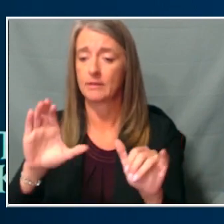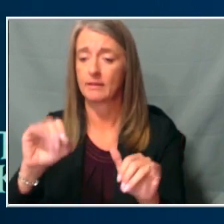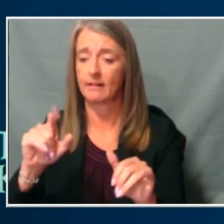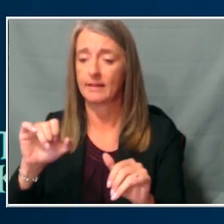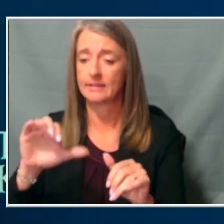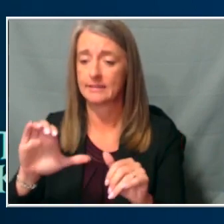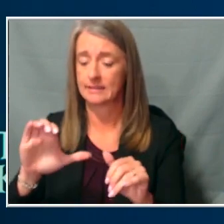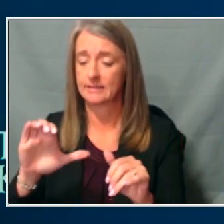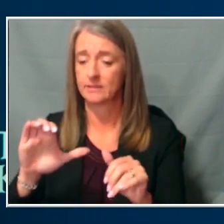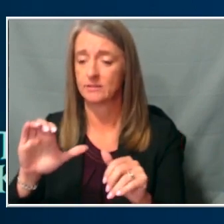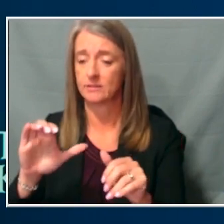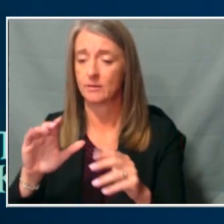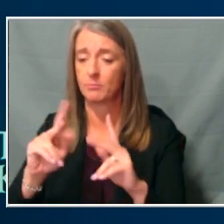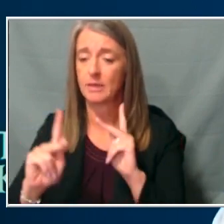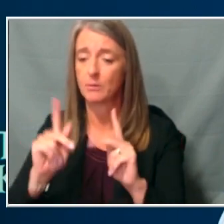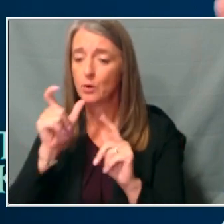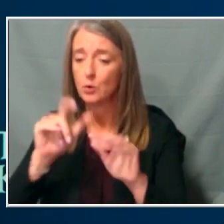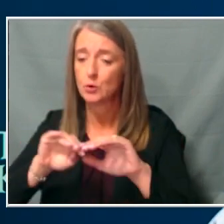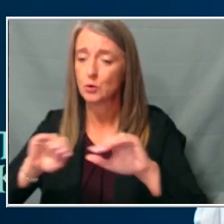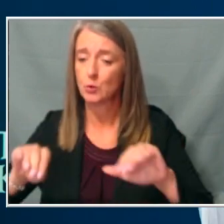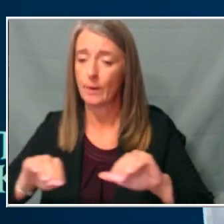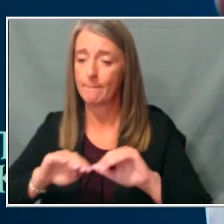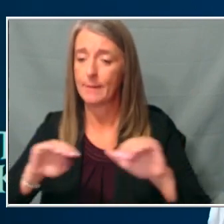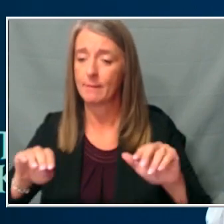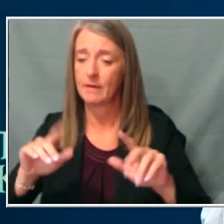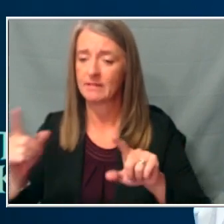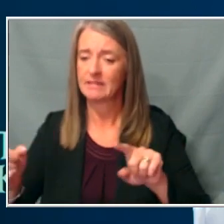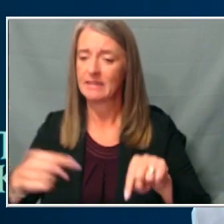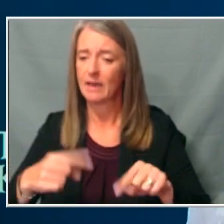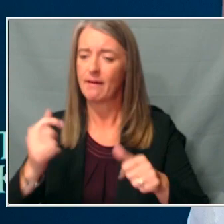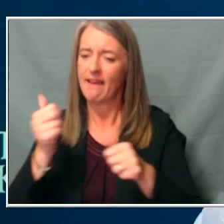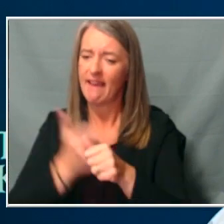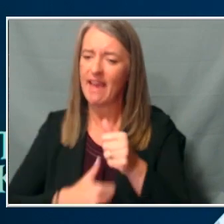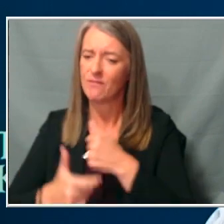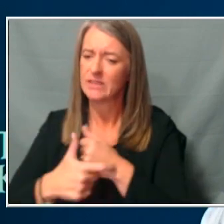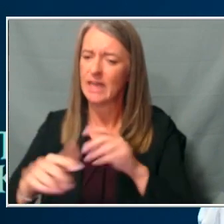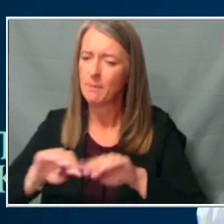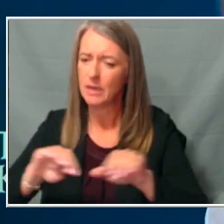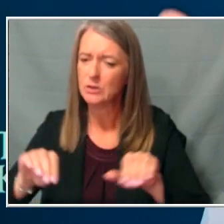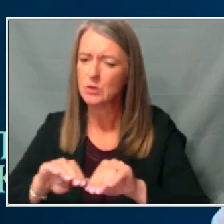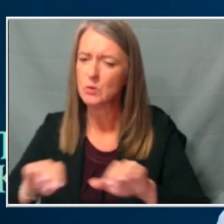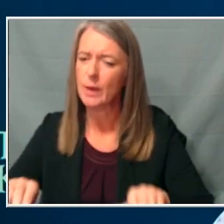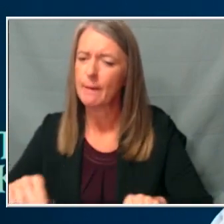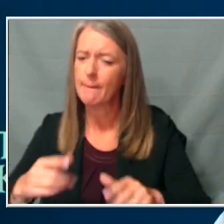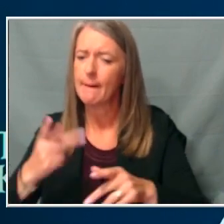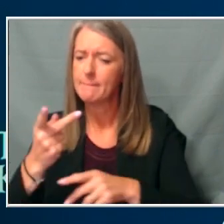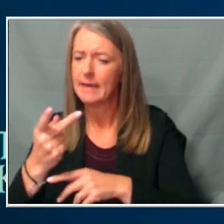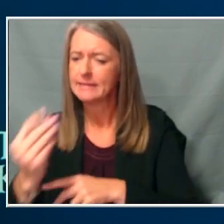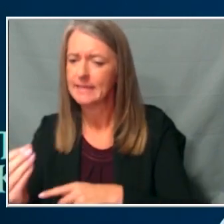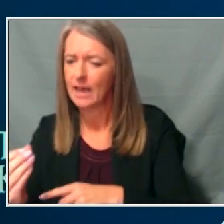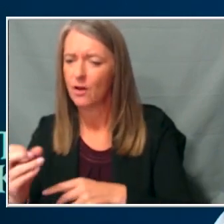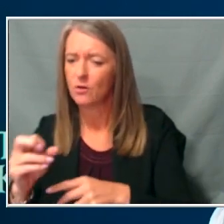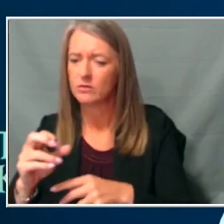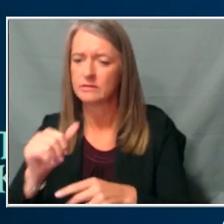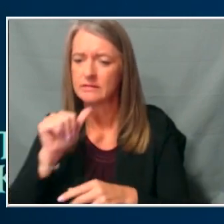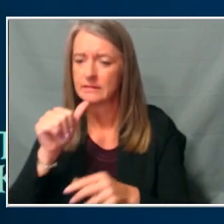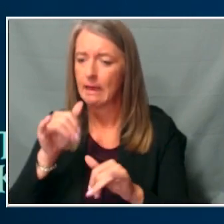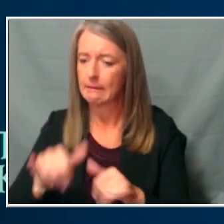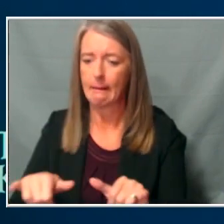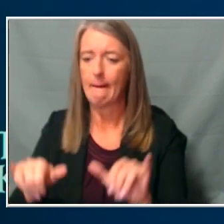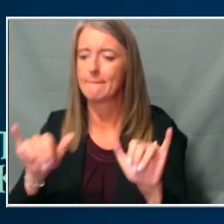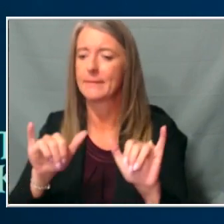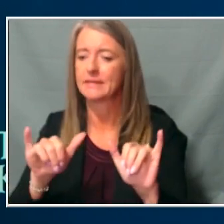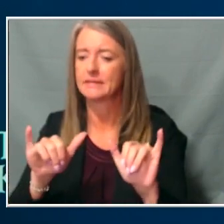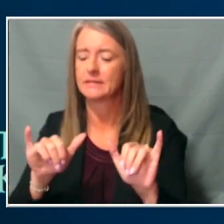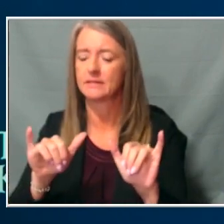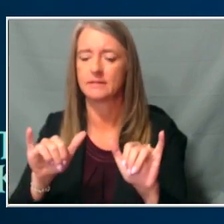who are swimming. So they may come in and say, every time I swim, I pass out. And I'm like, that's not common. You know, you need to think